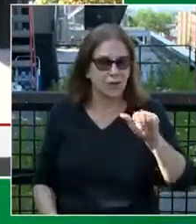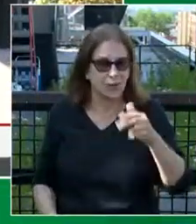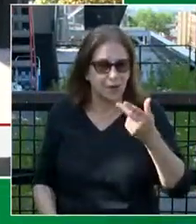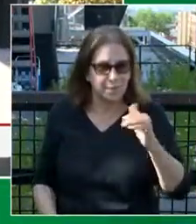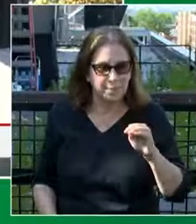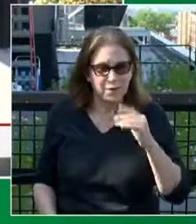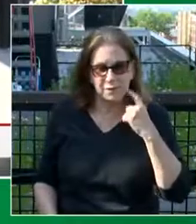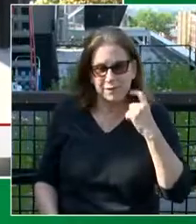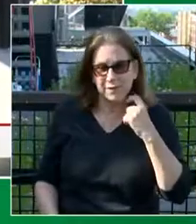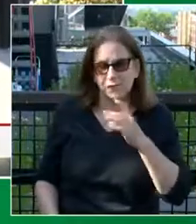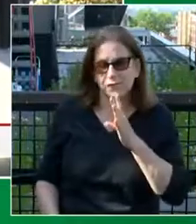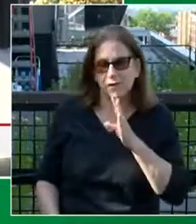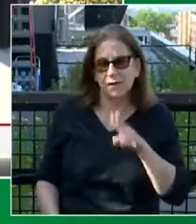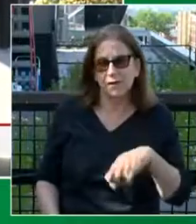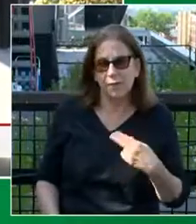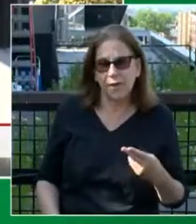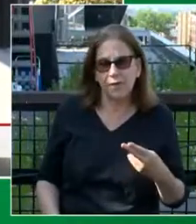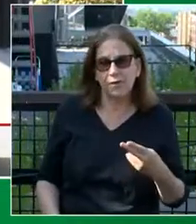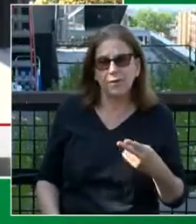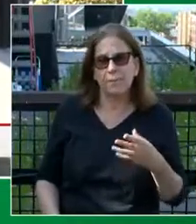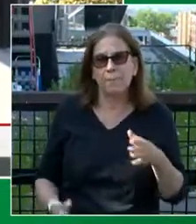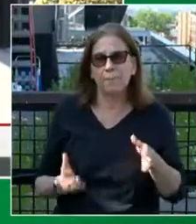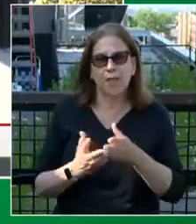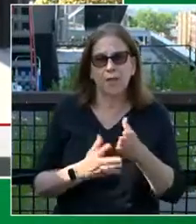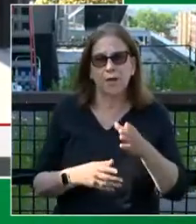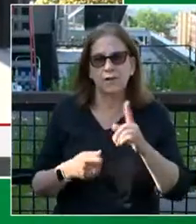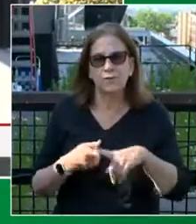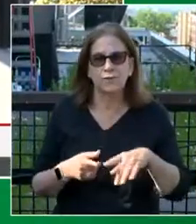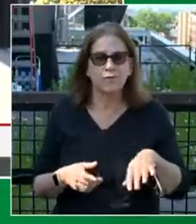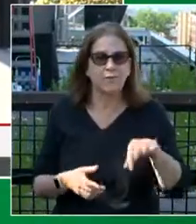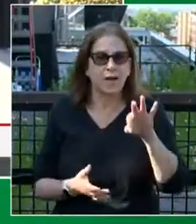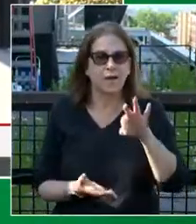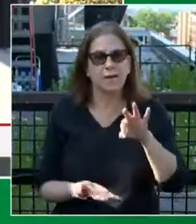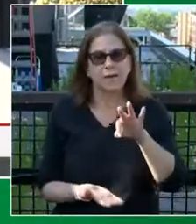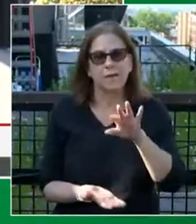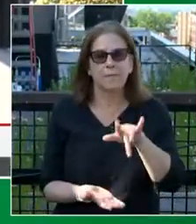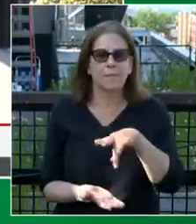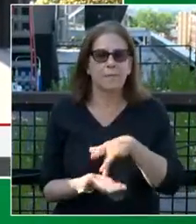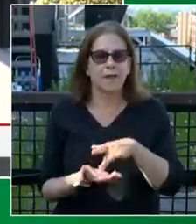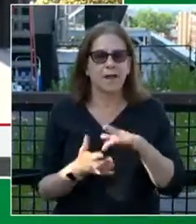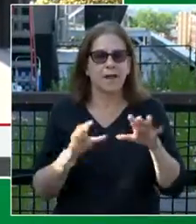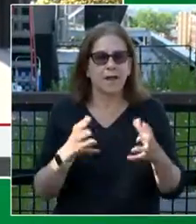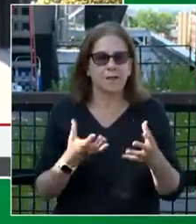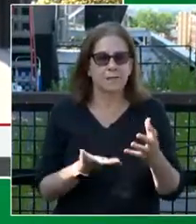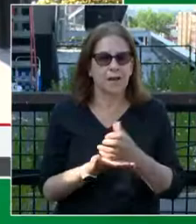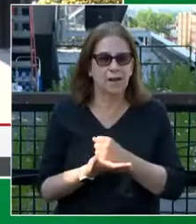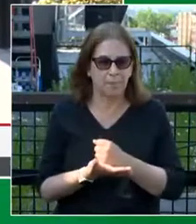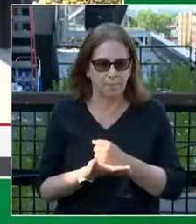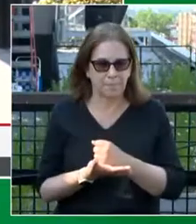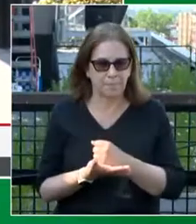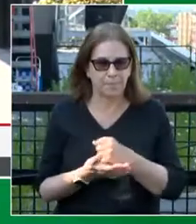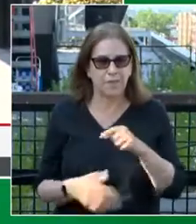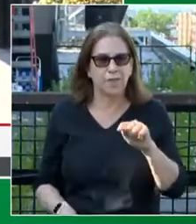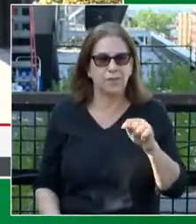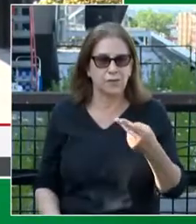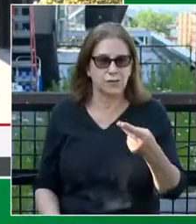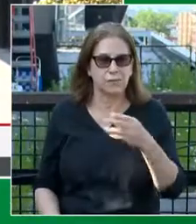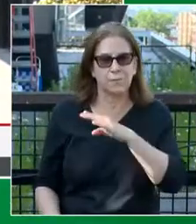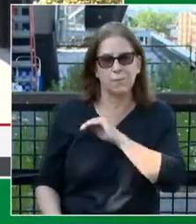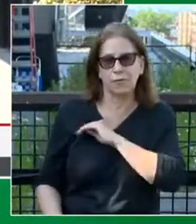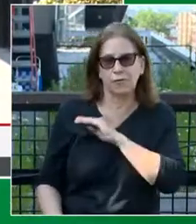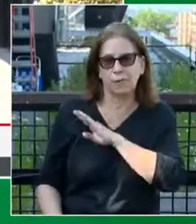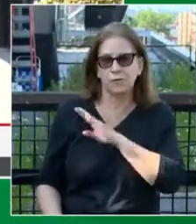Thursday, Mayor Bowser is going to talk again about how we give all Washingtonians a fair shot. At 11 a.m., she's going to be presenting her